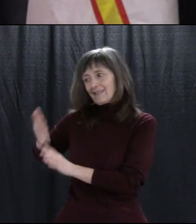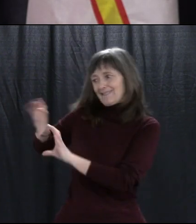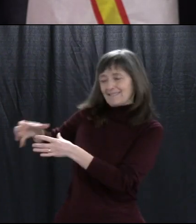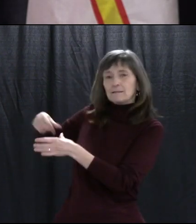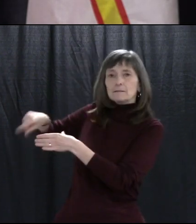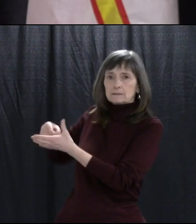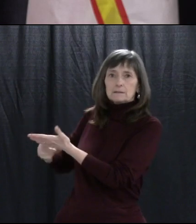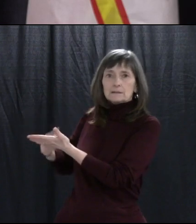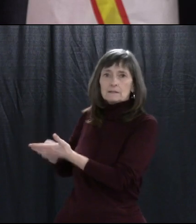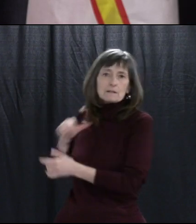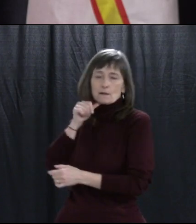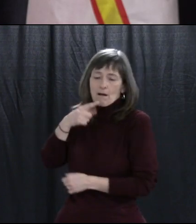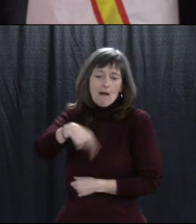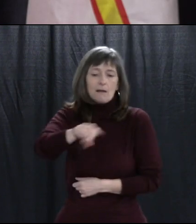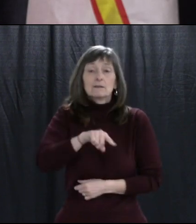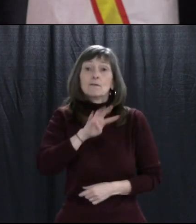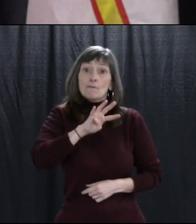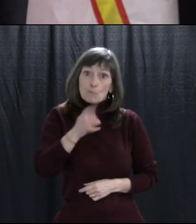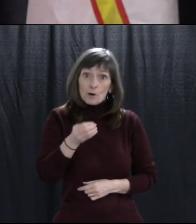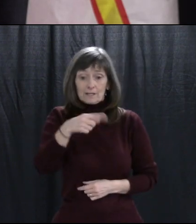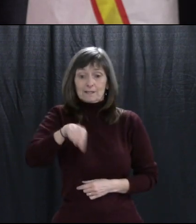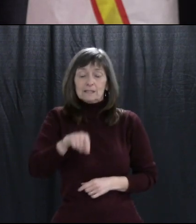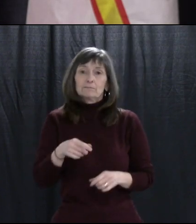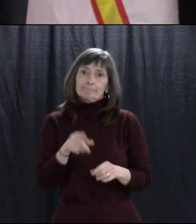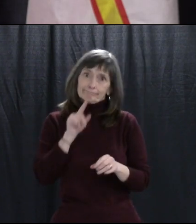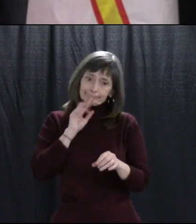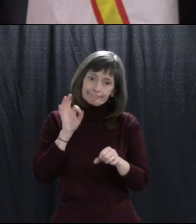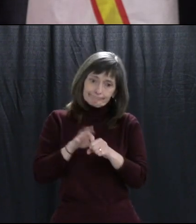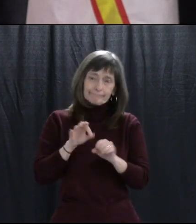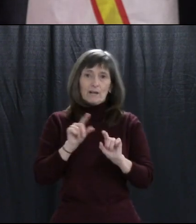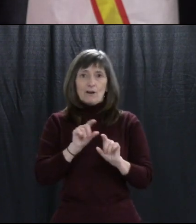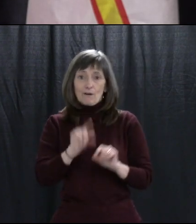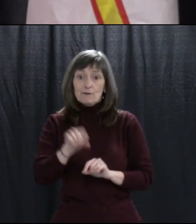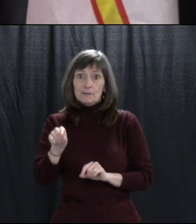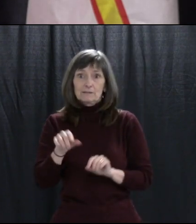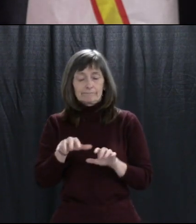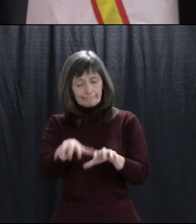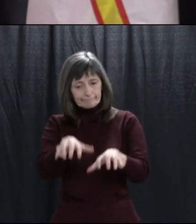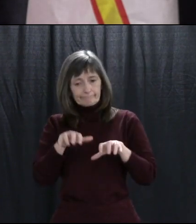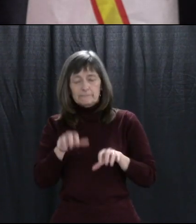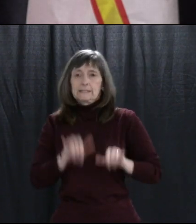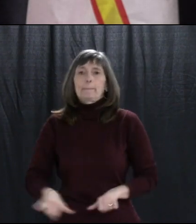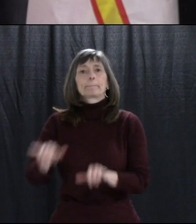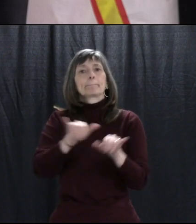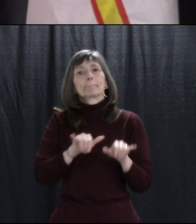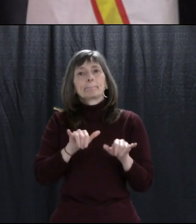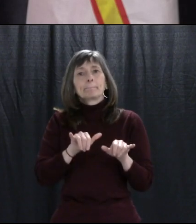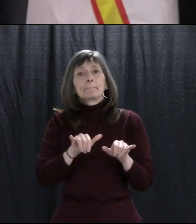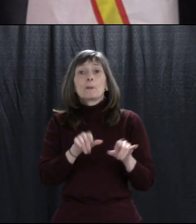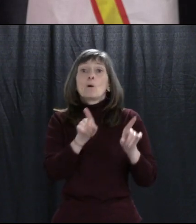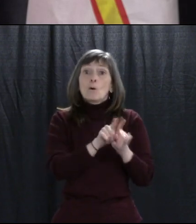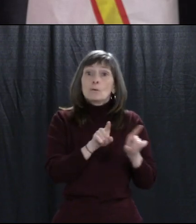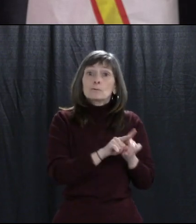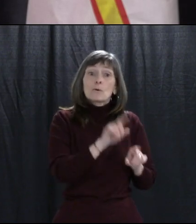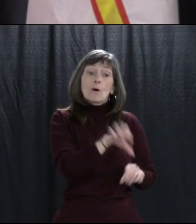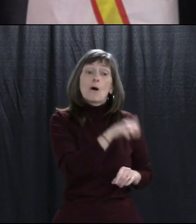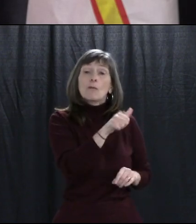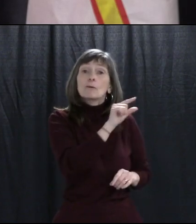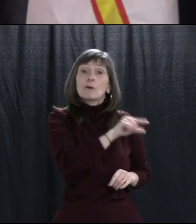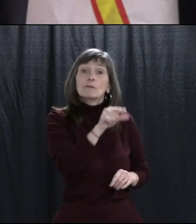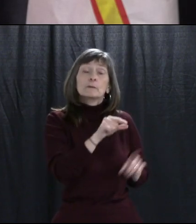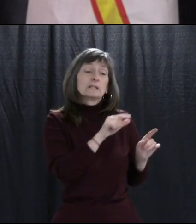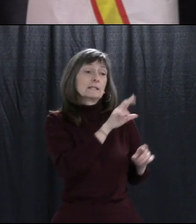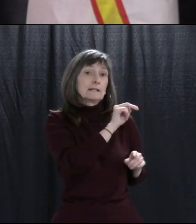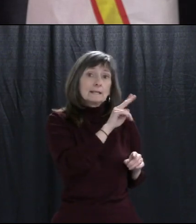important for all 40 MHAs to unify, and we're seeing great unity on our all-party committee. And so the message that I would send to my